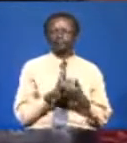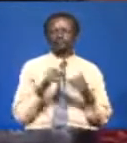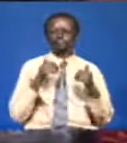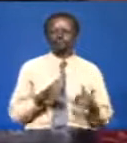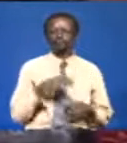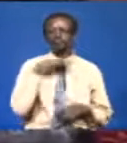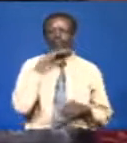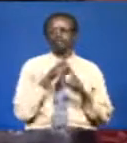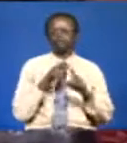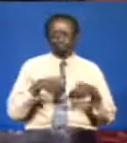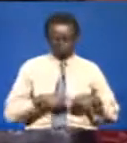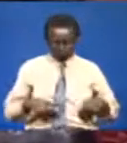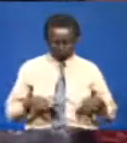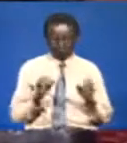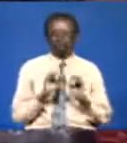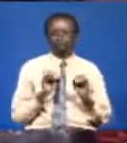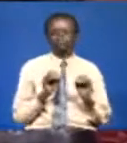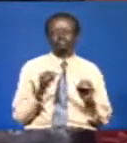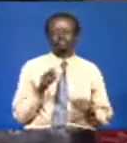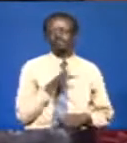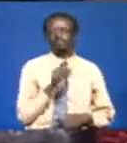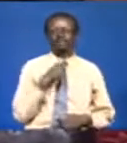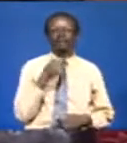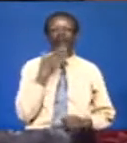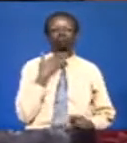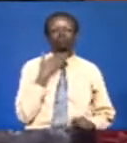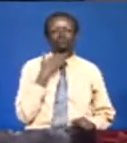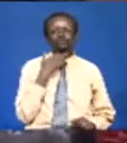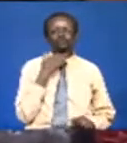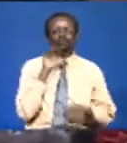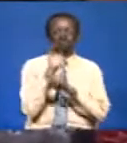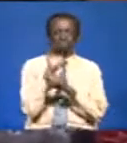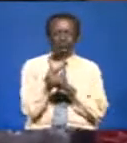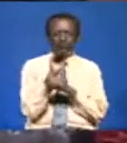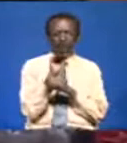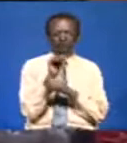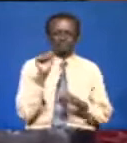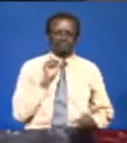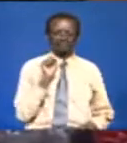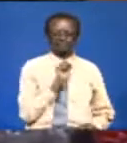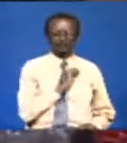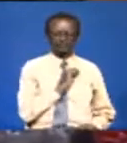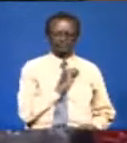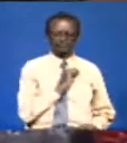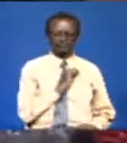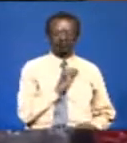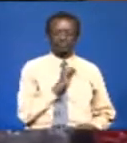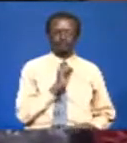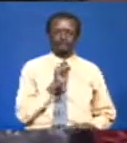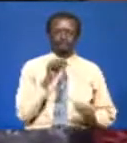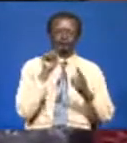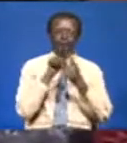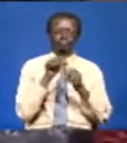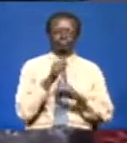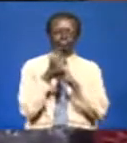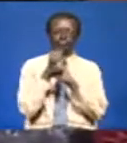hunger. And I would want to ask this House to support the government. Because, Mr. Speaker, we